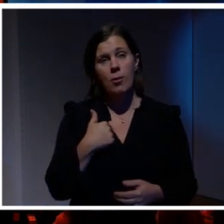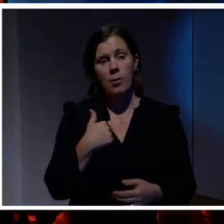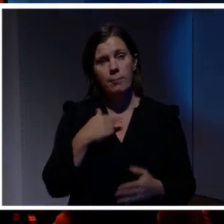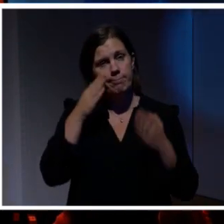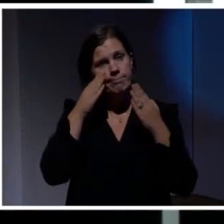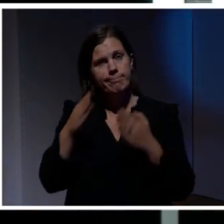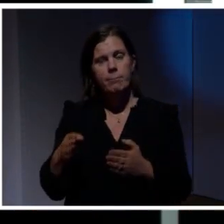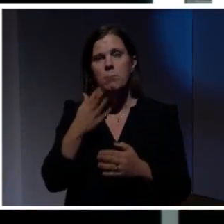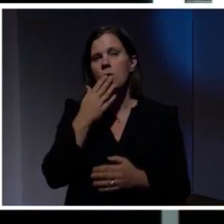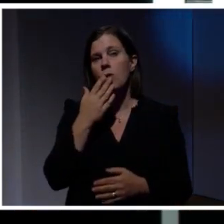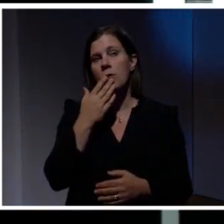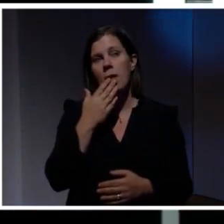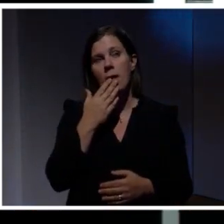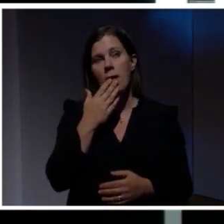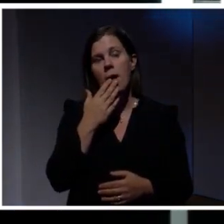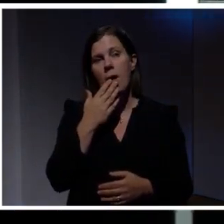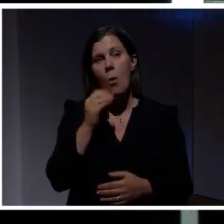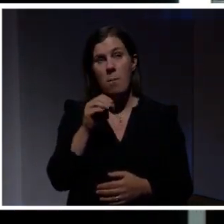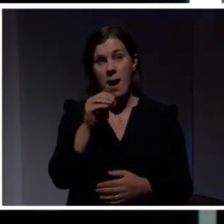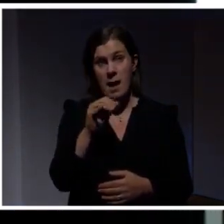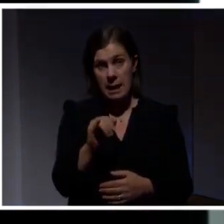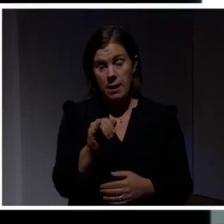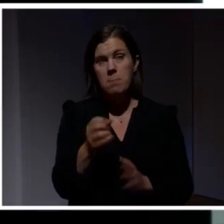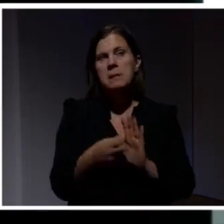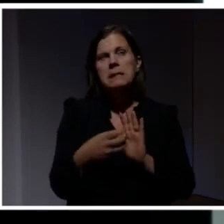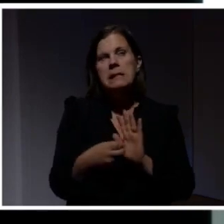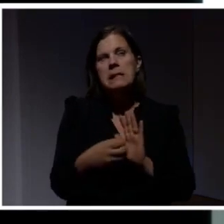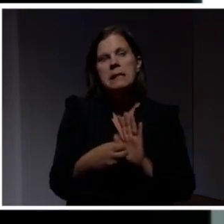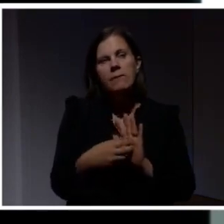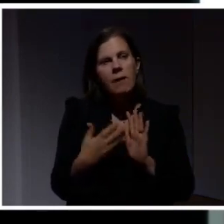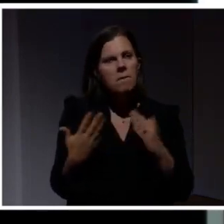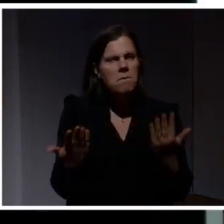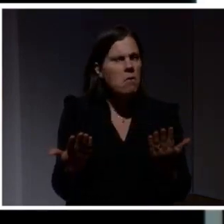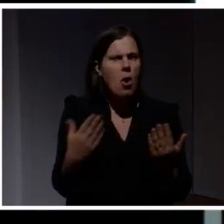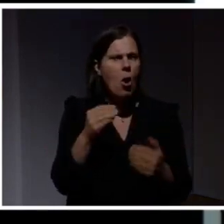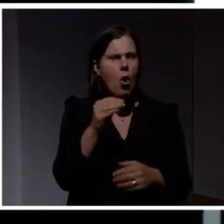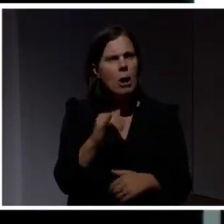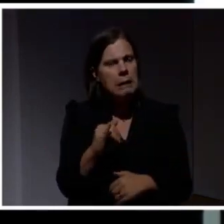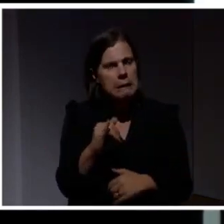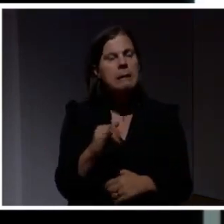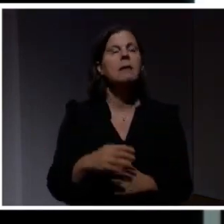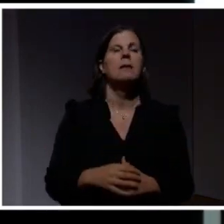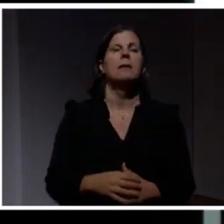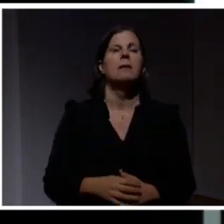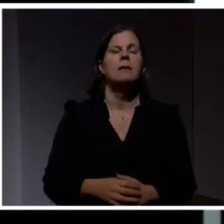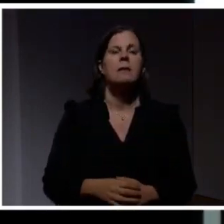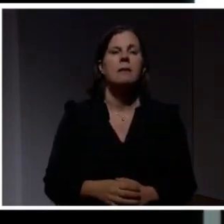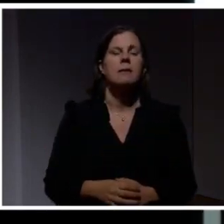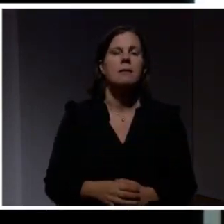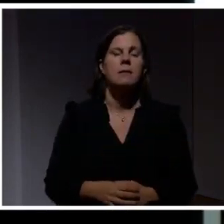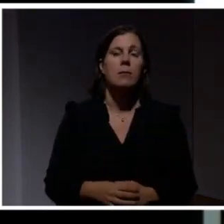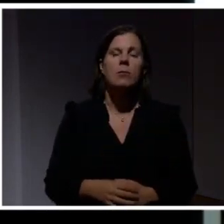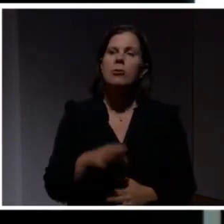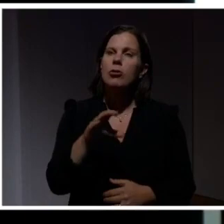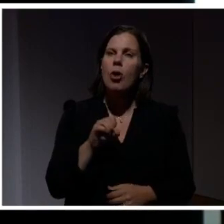time talking to you about AI, describing a bit about what AI is, and then taking